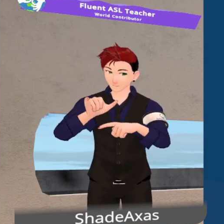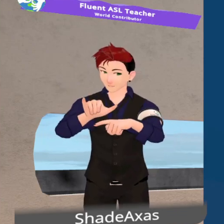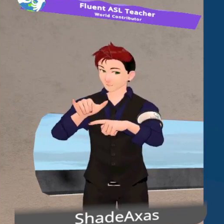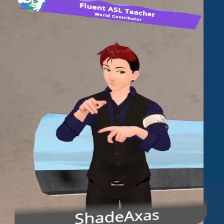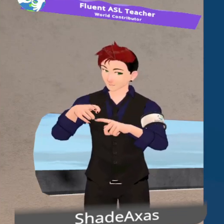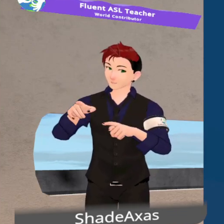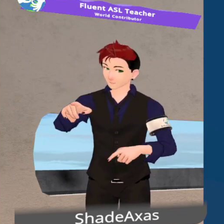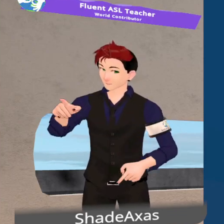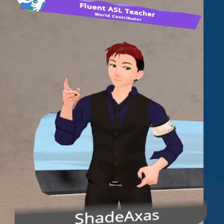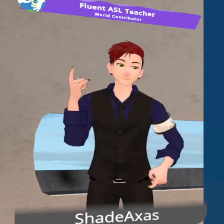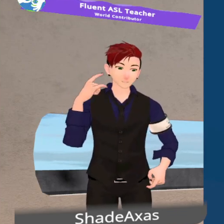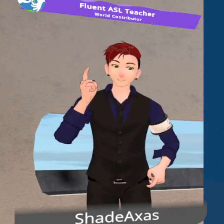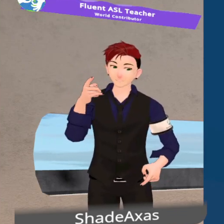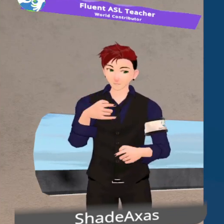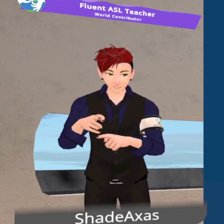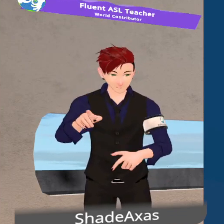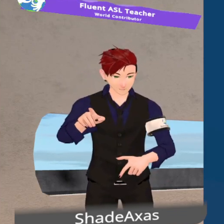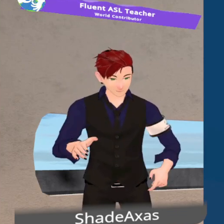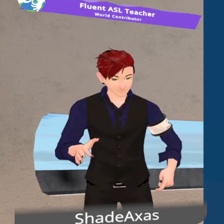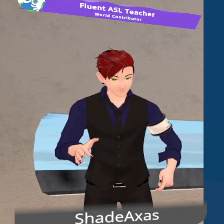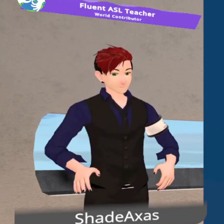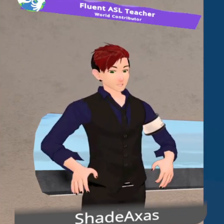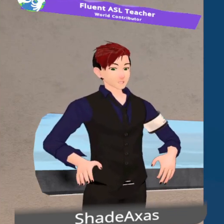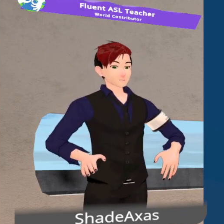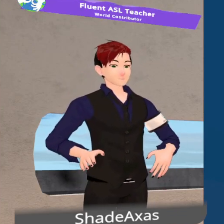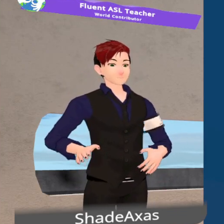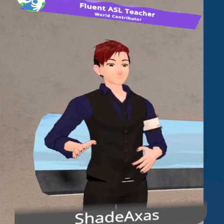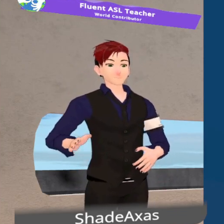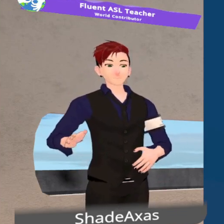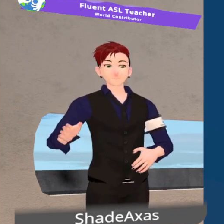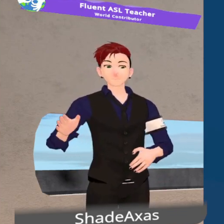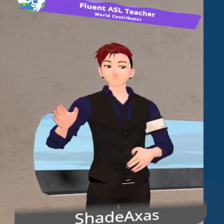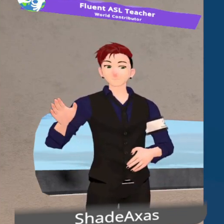I can't remember the word for it, but that sounds right.